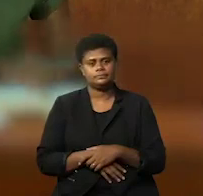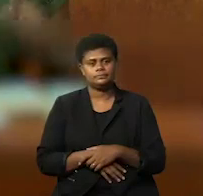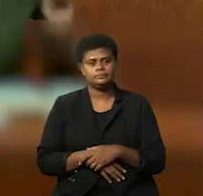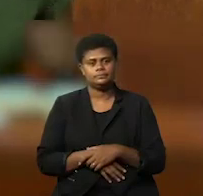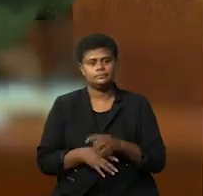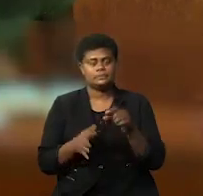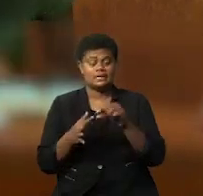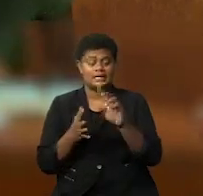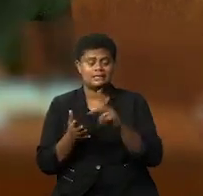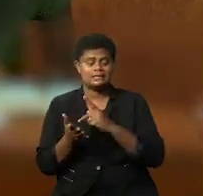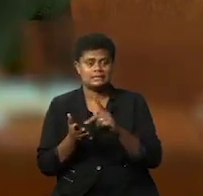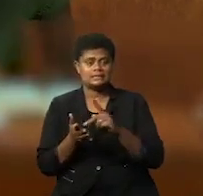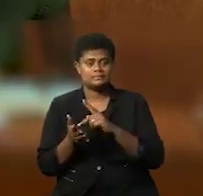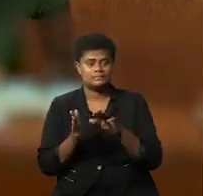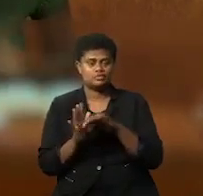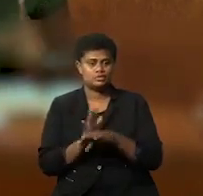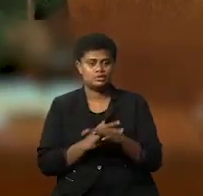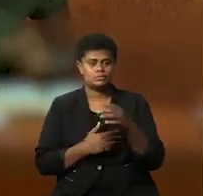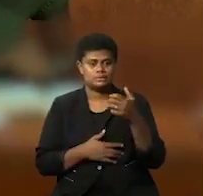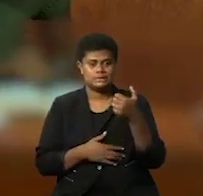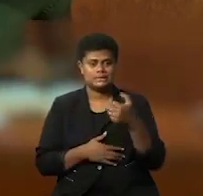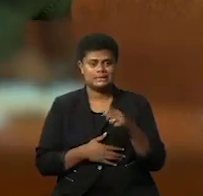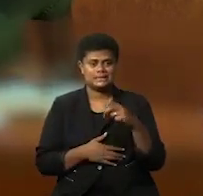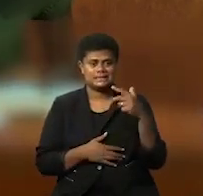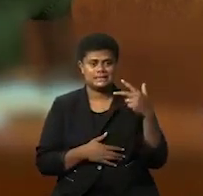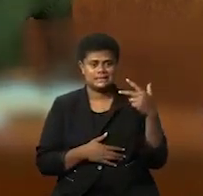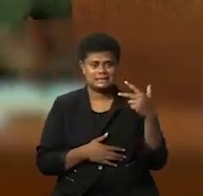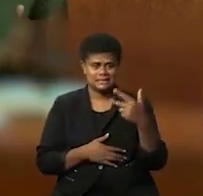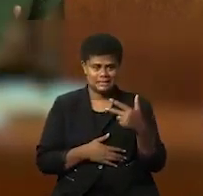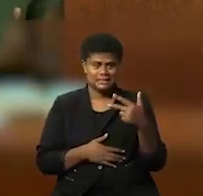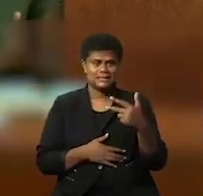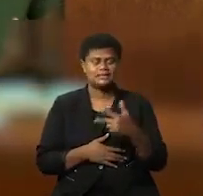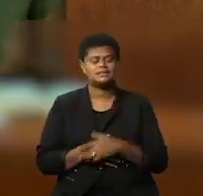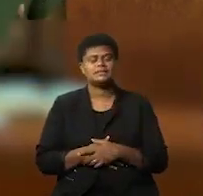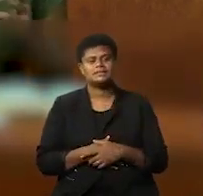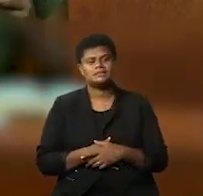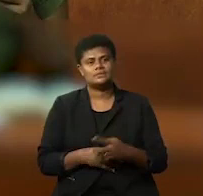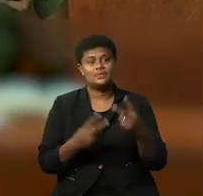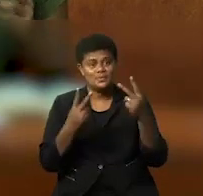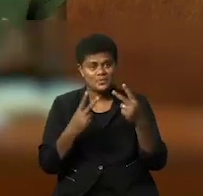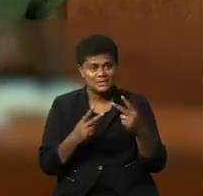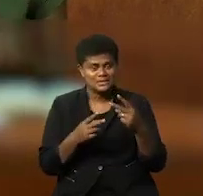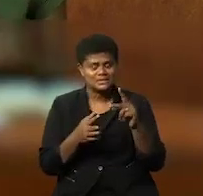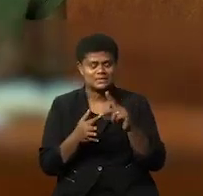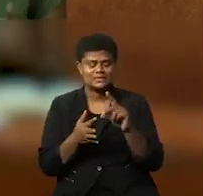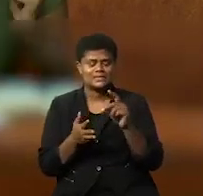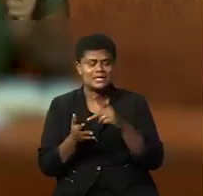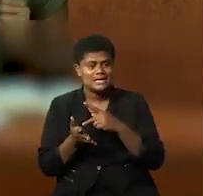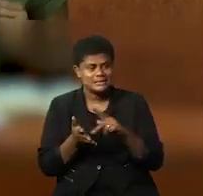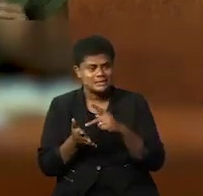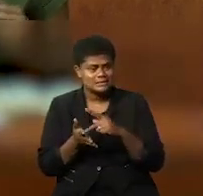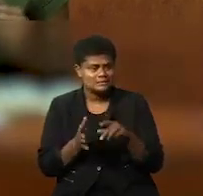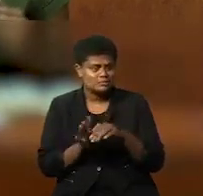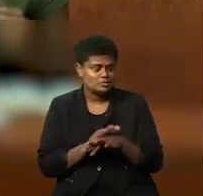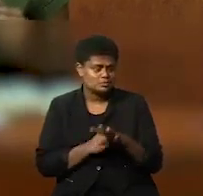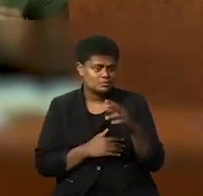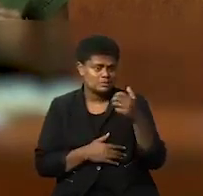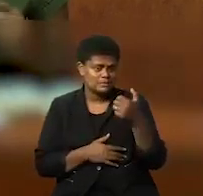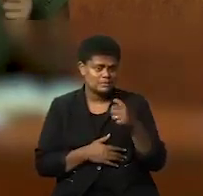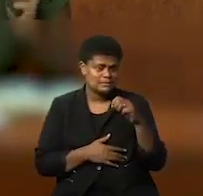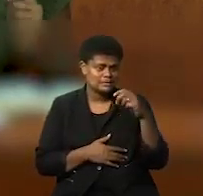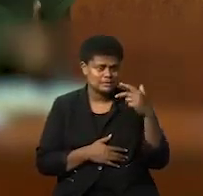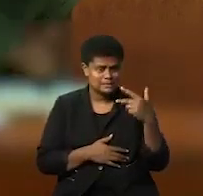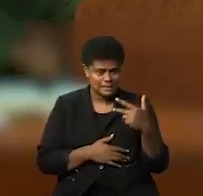how it hints out to the judgment. Psalms chapter 68, 12 years at home. Psalms chapter 68,